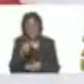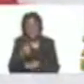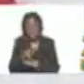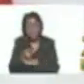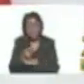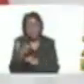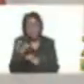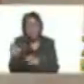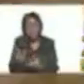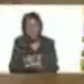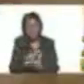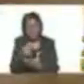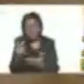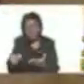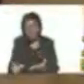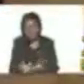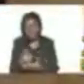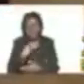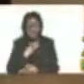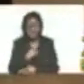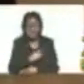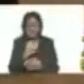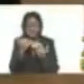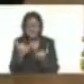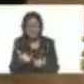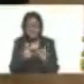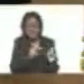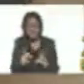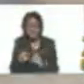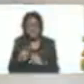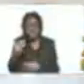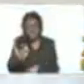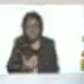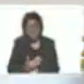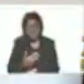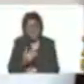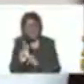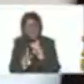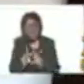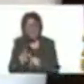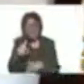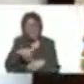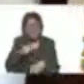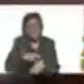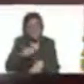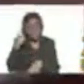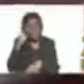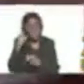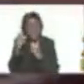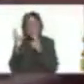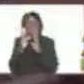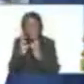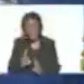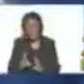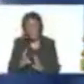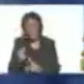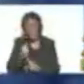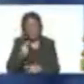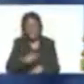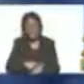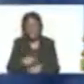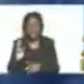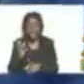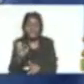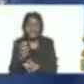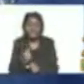new staff in phases is actively preparing to welcome guests in time for the winter season. We're taking bookings after